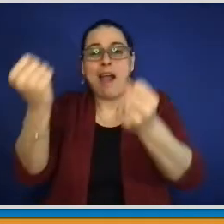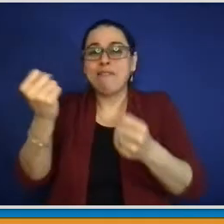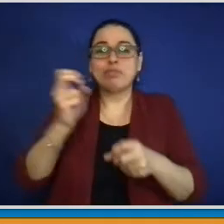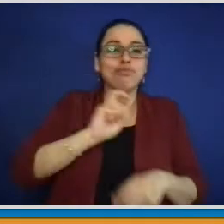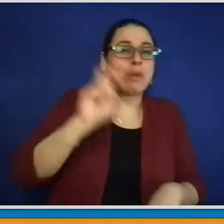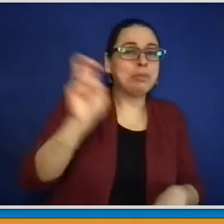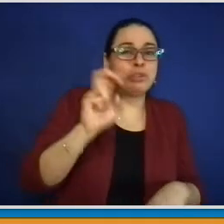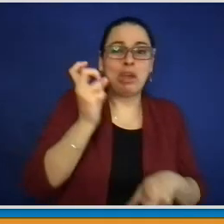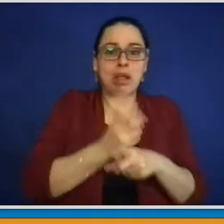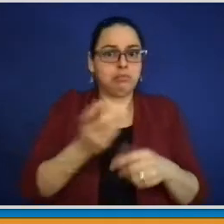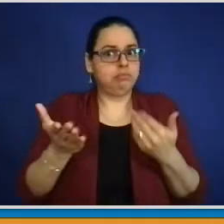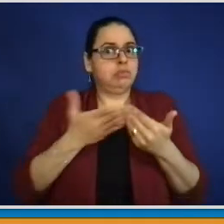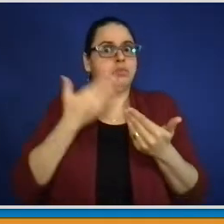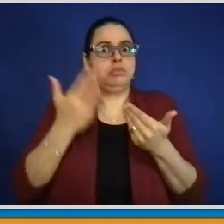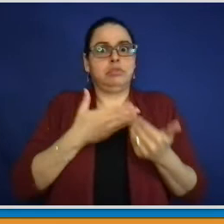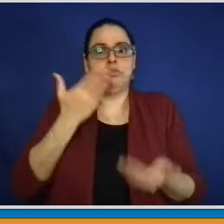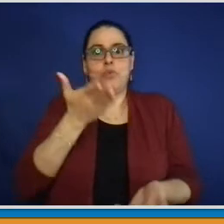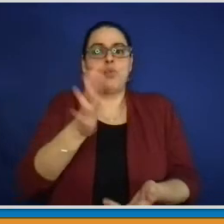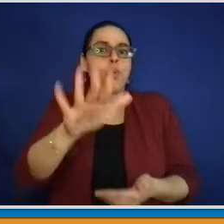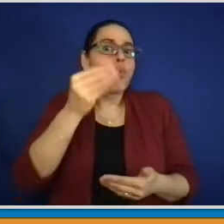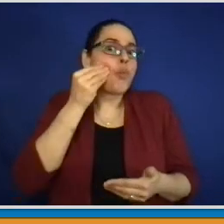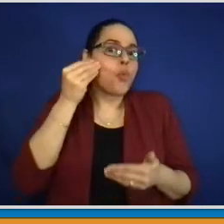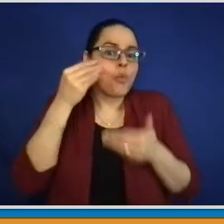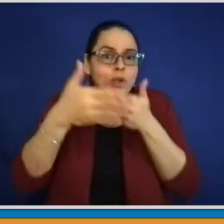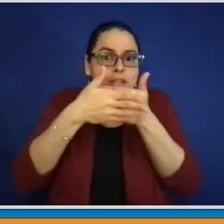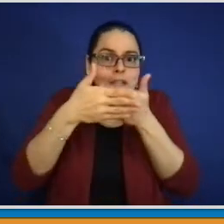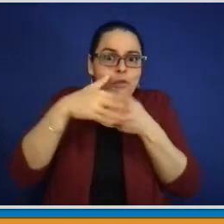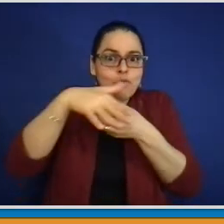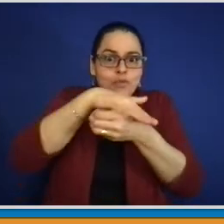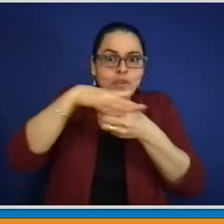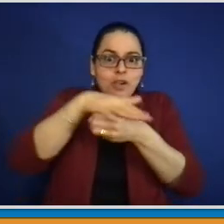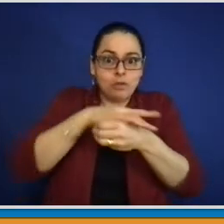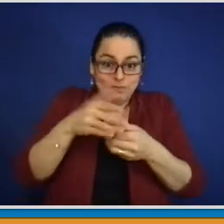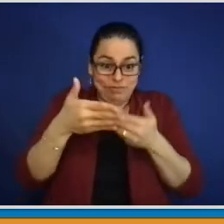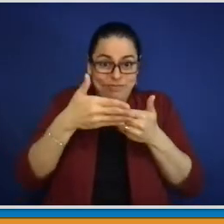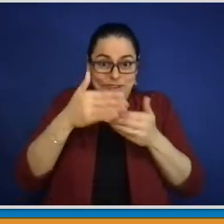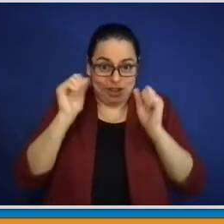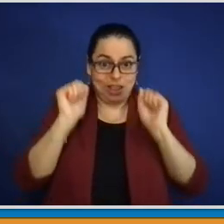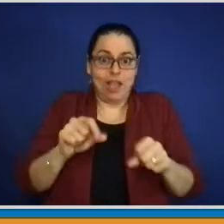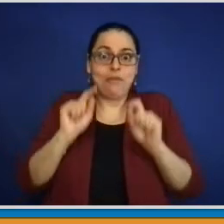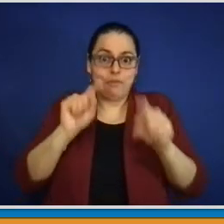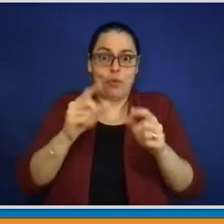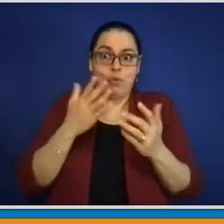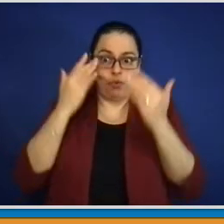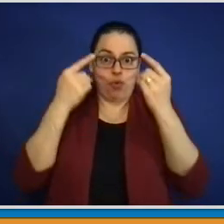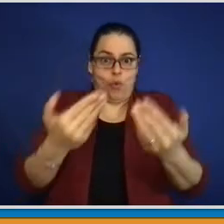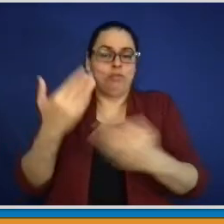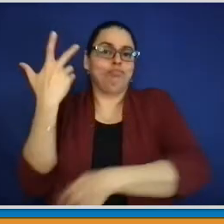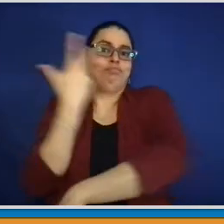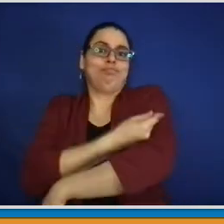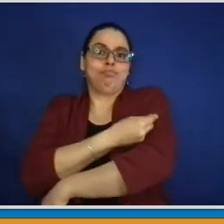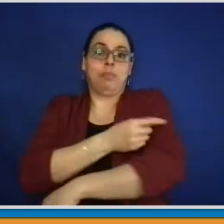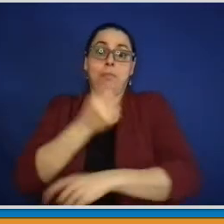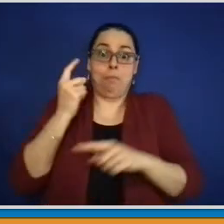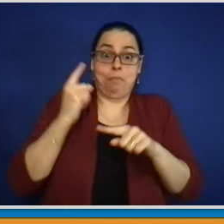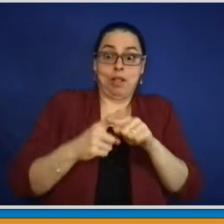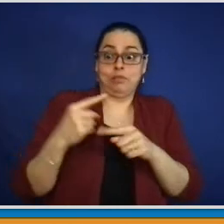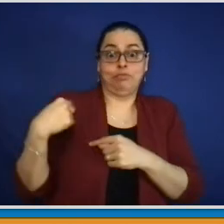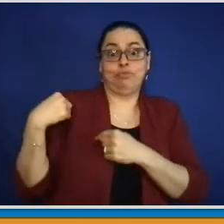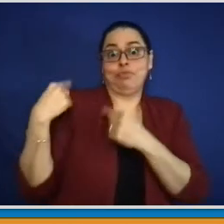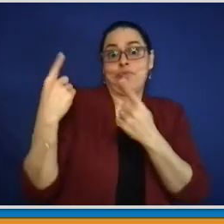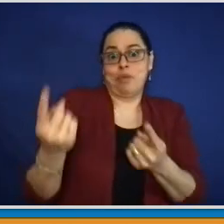County, Glen Island Casino, Glen Island facility open for testing right from the very beginning. And